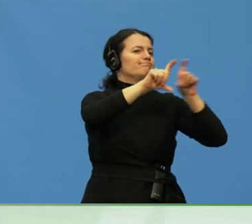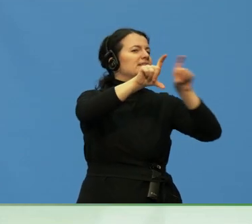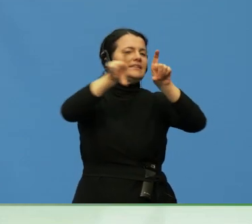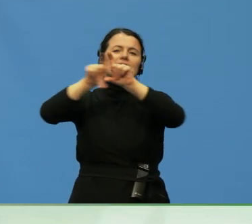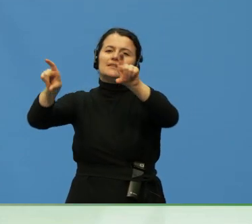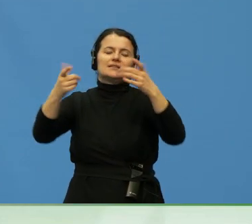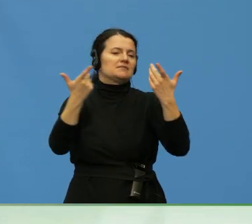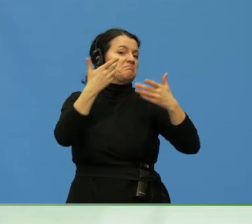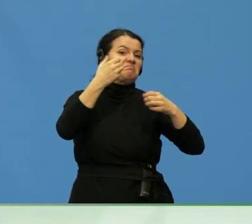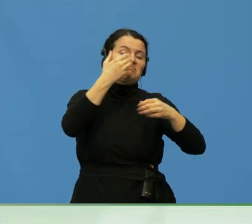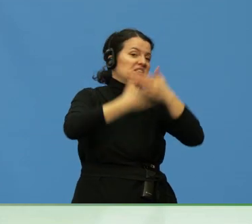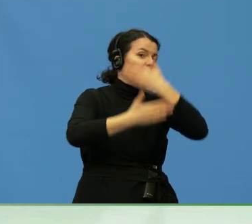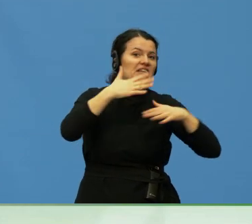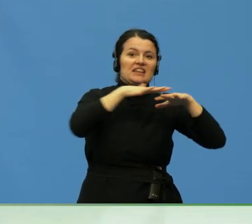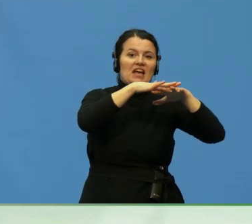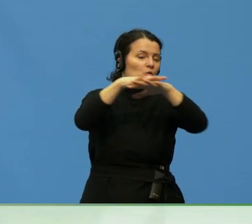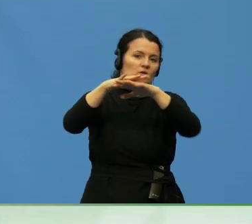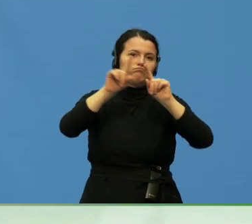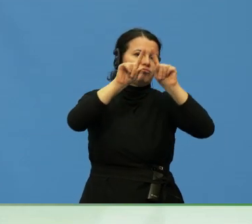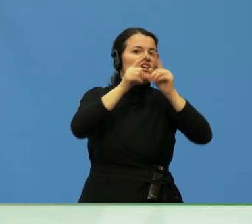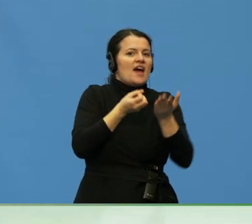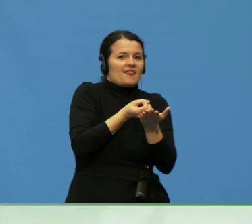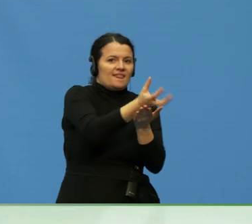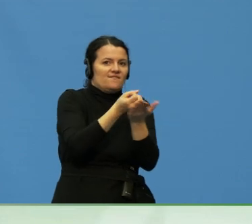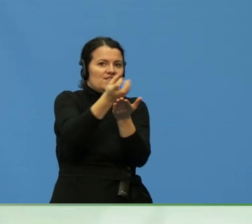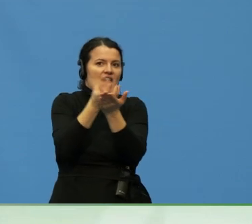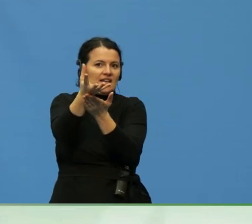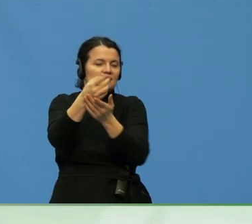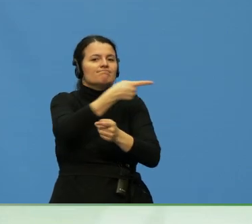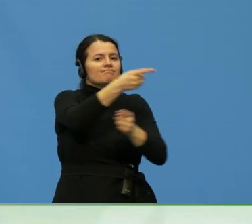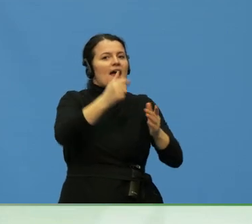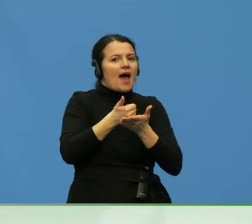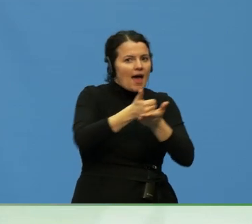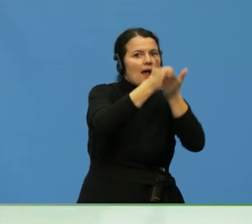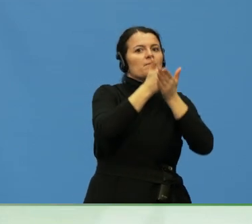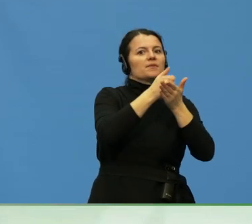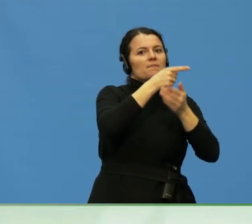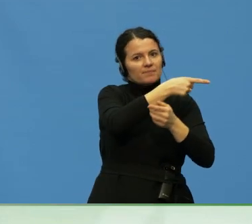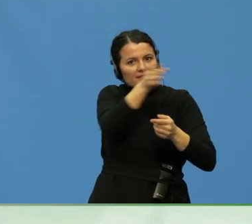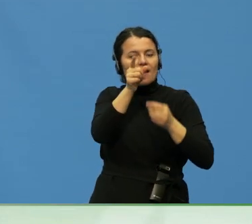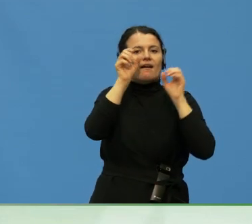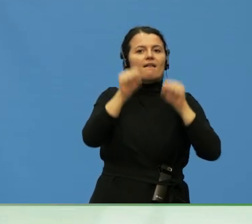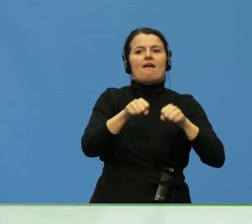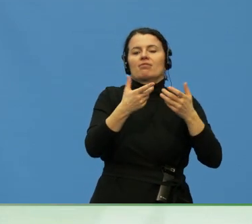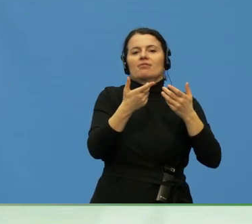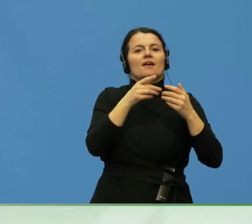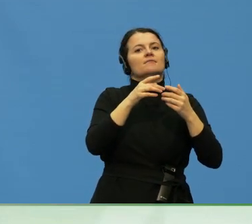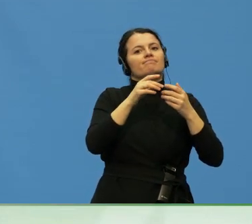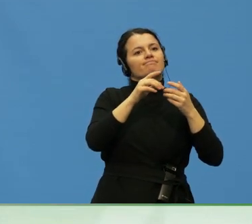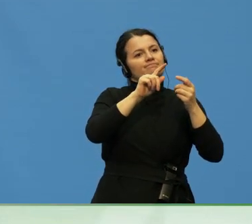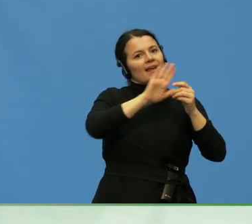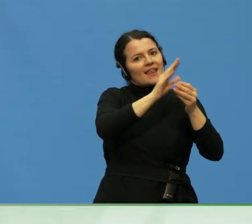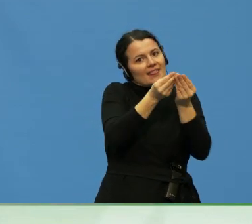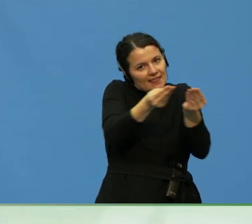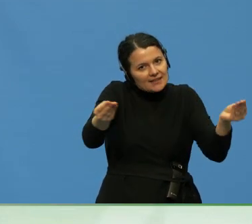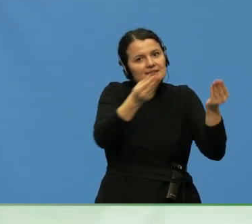disability networks worldwide, helping the global business community to make themselves, their products and services accessible, among many